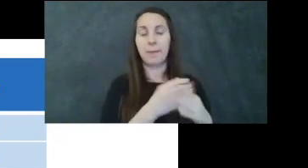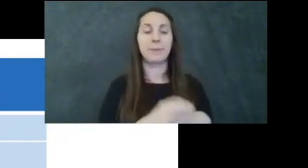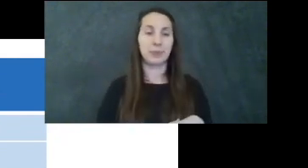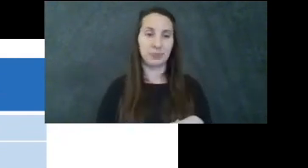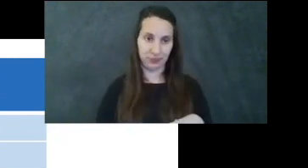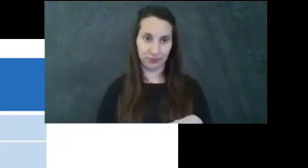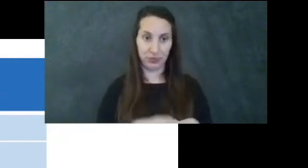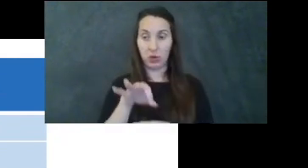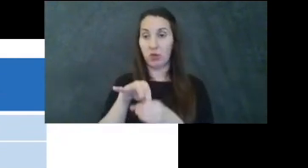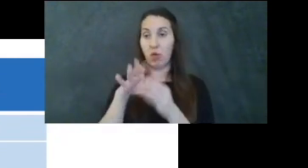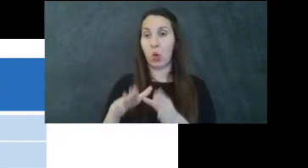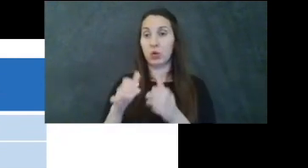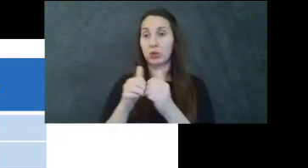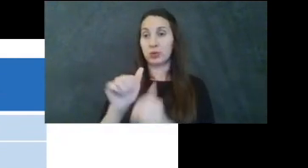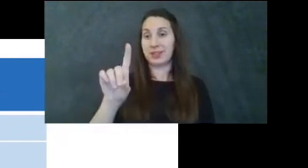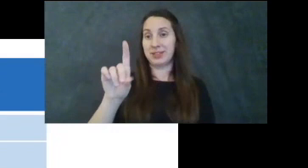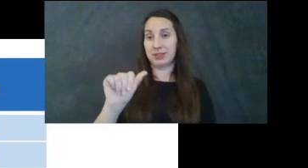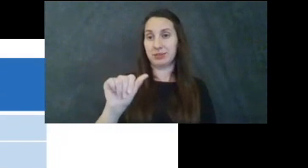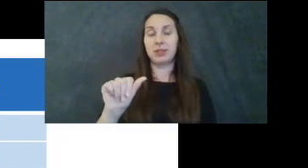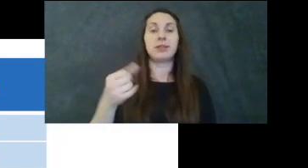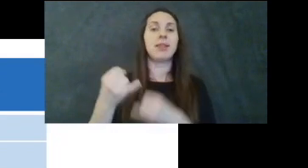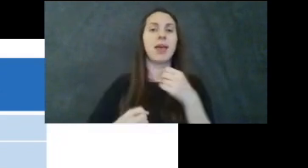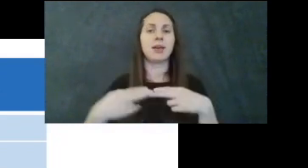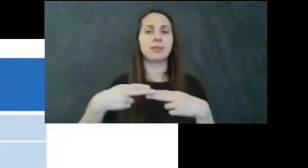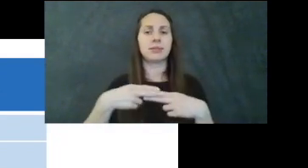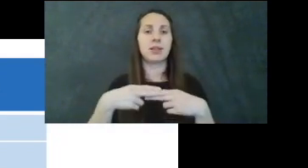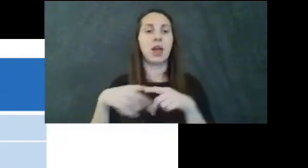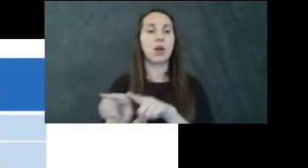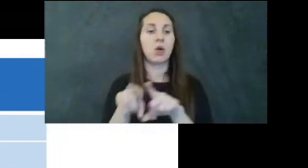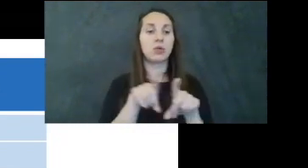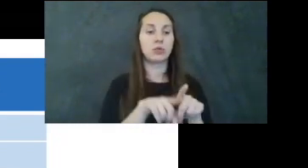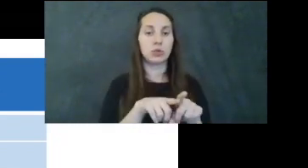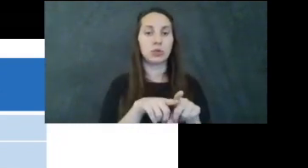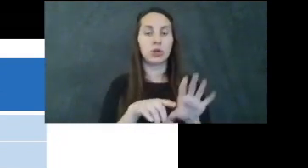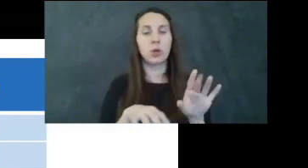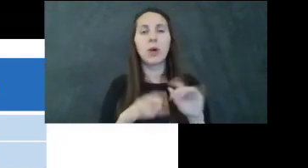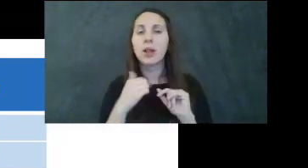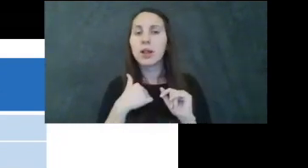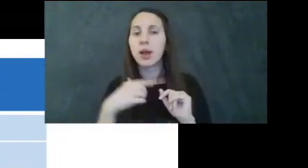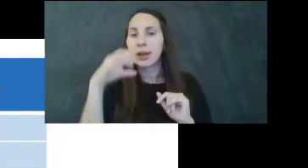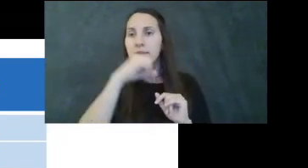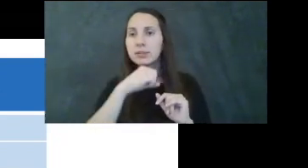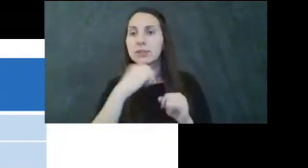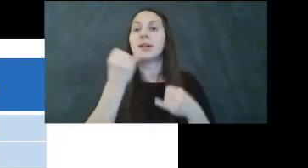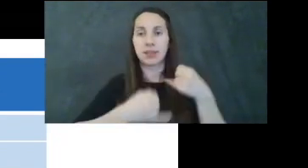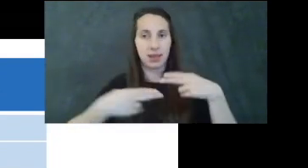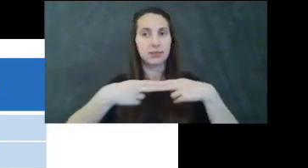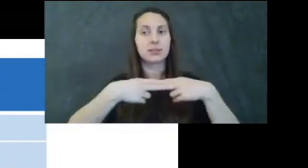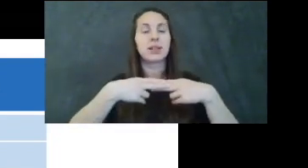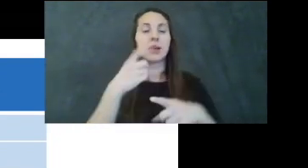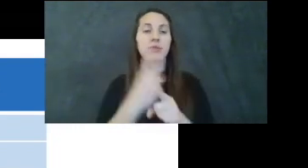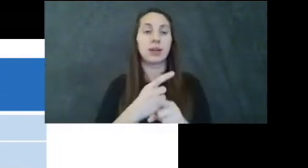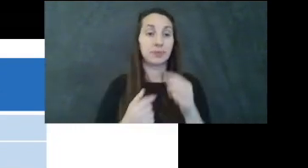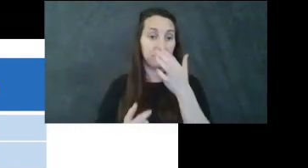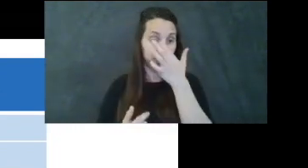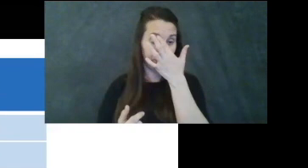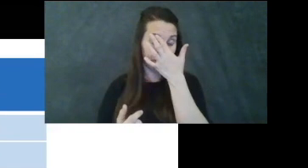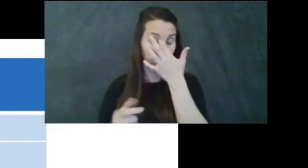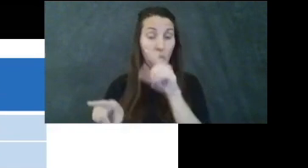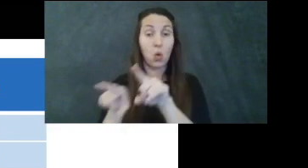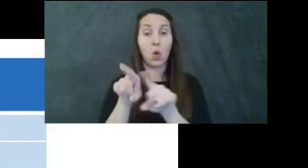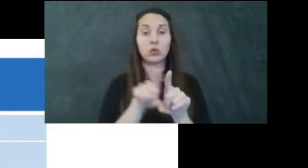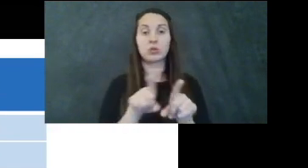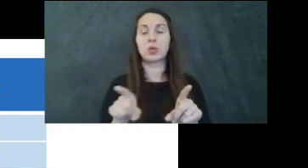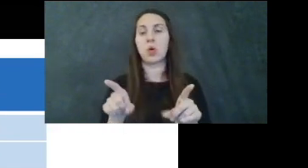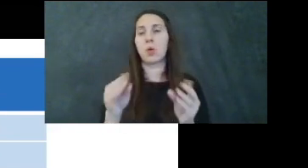with disabilities on our last slide also, or I guess our last slide, also more likely, if